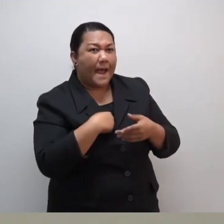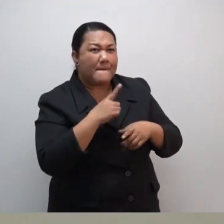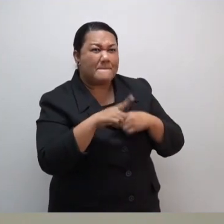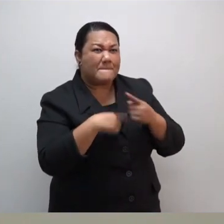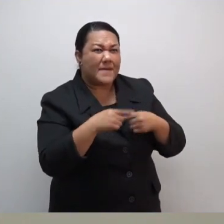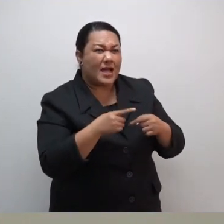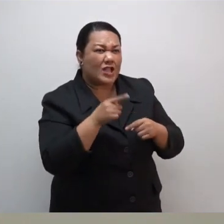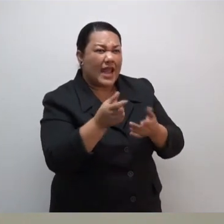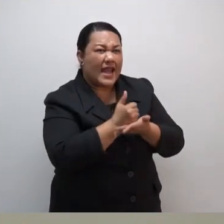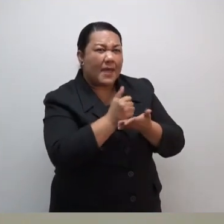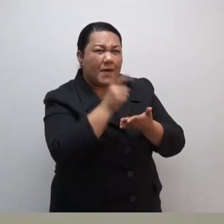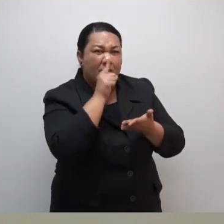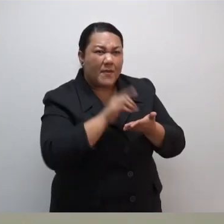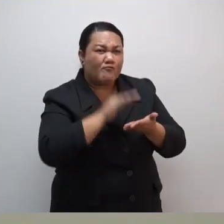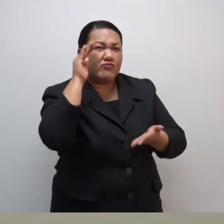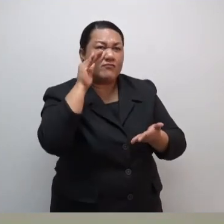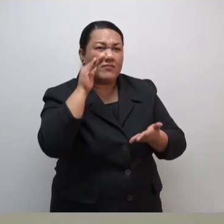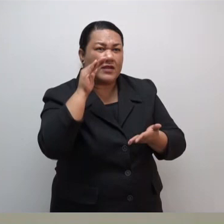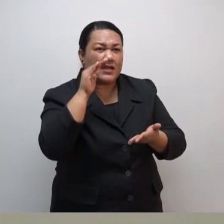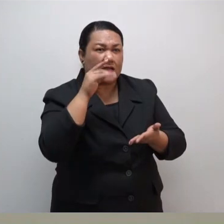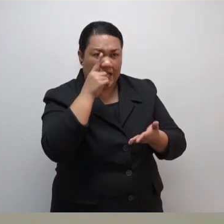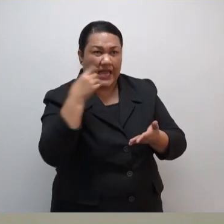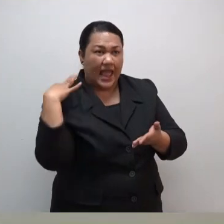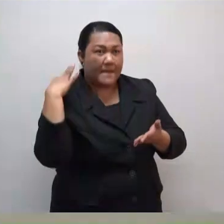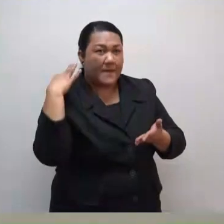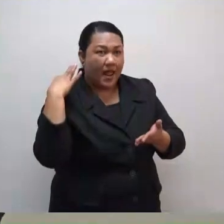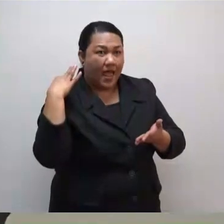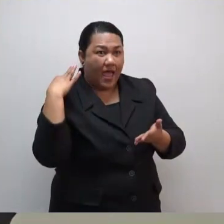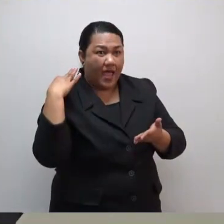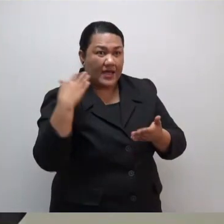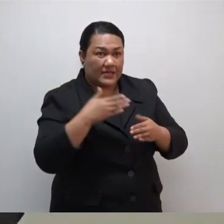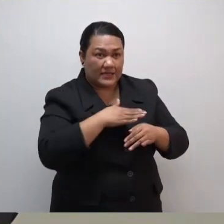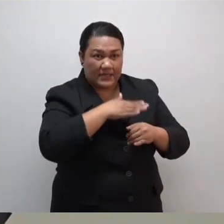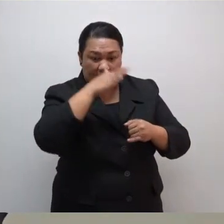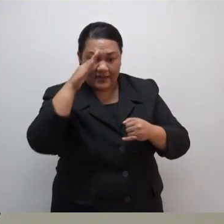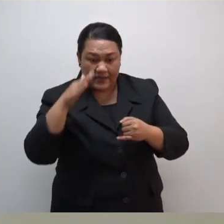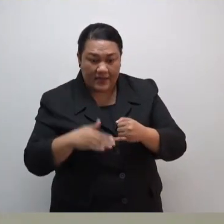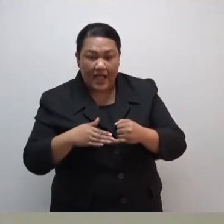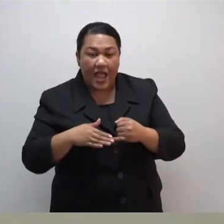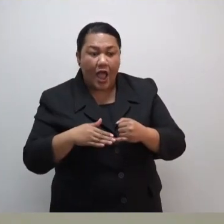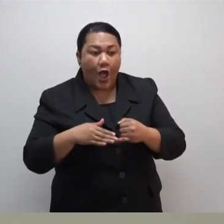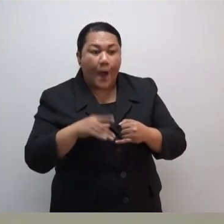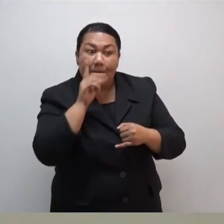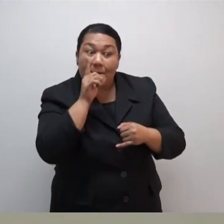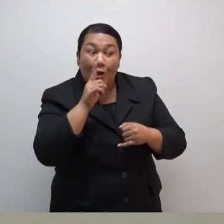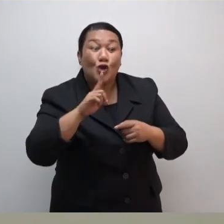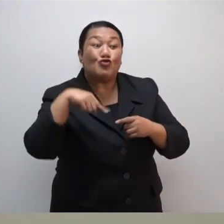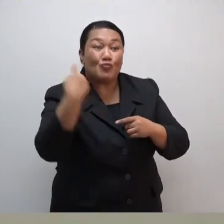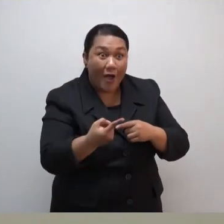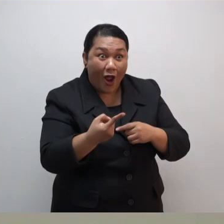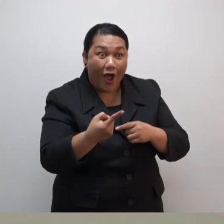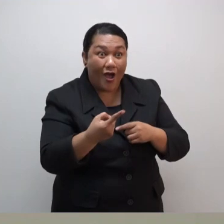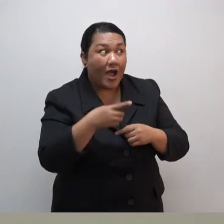the number of people who can still apply until the end of working time tomorrow. How many people are you looking at? And